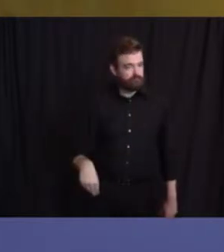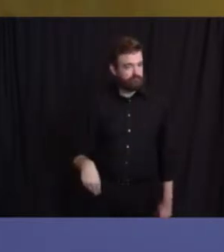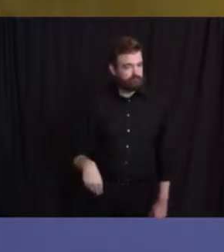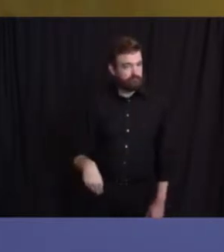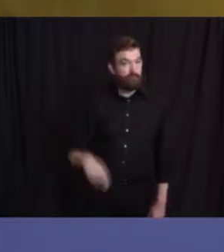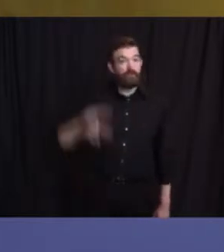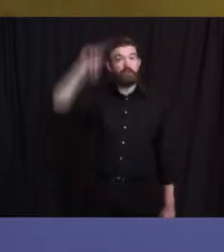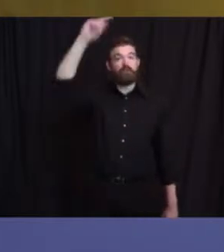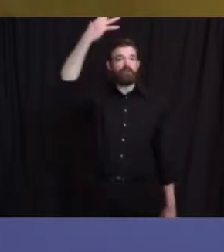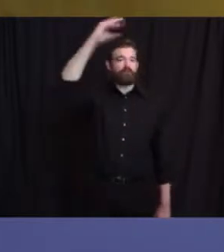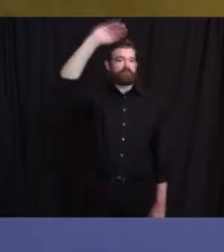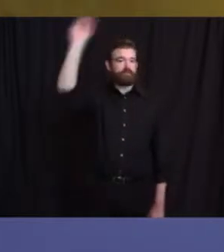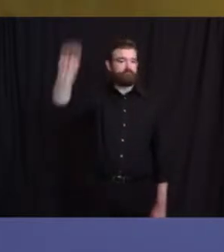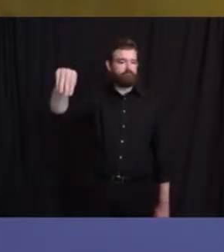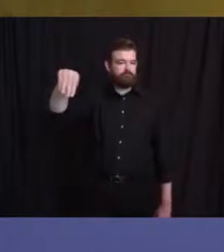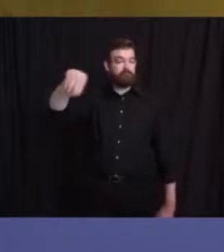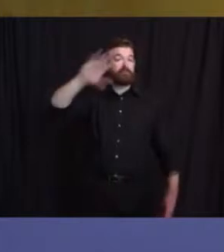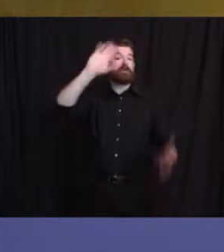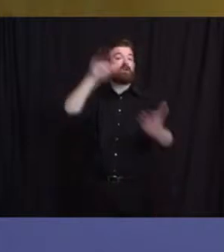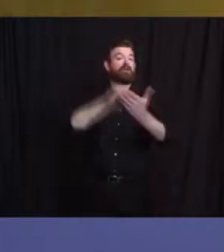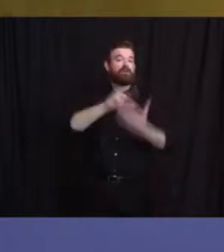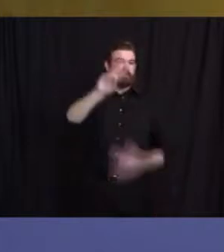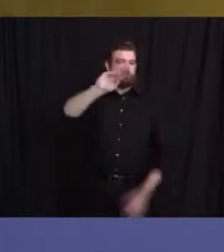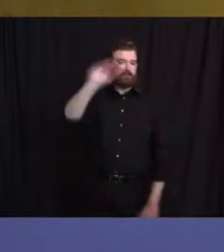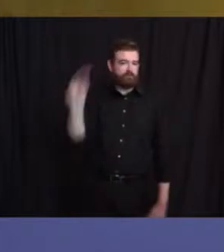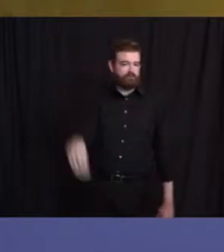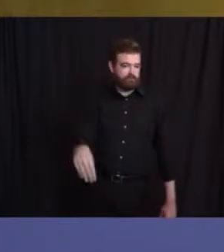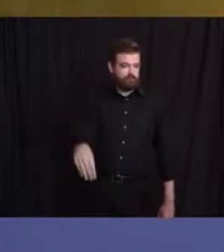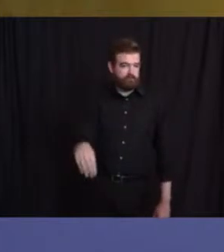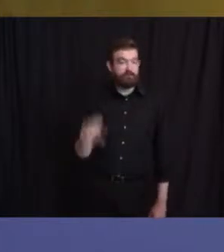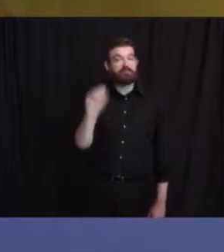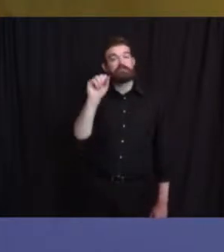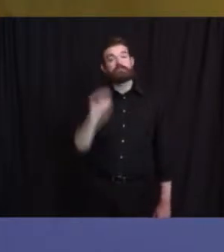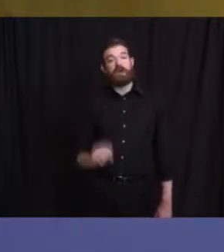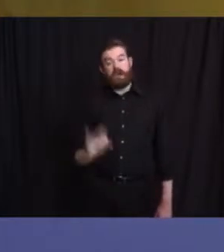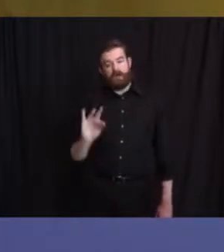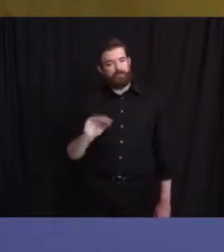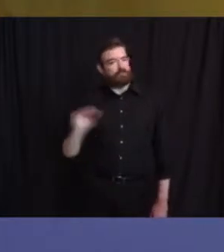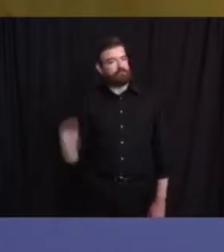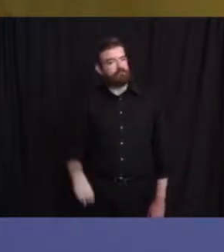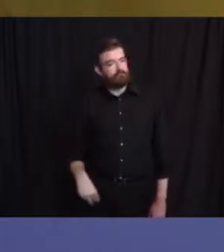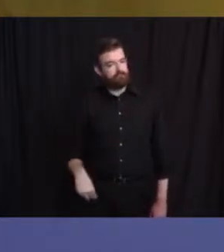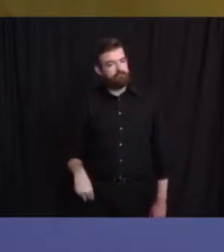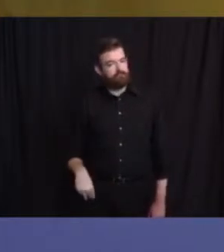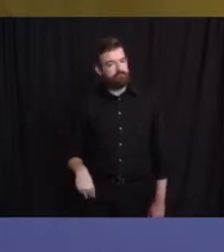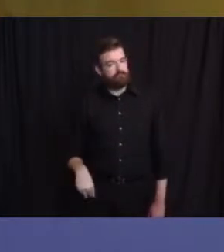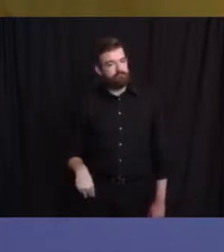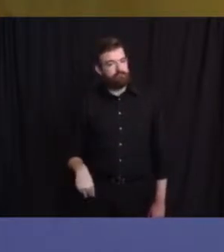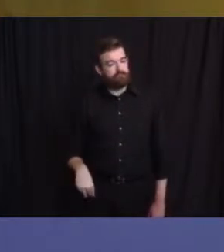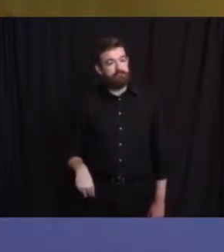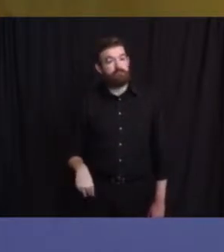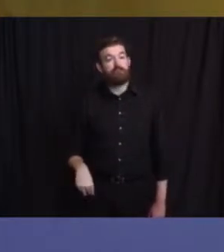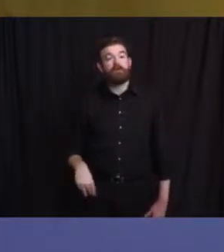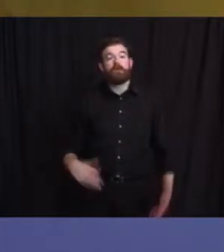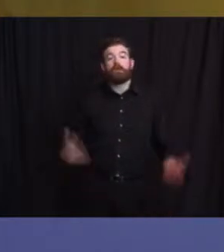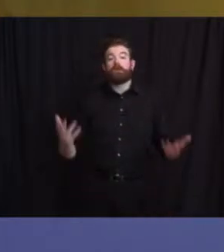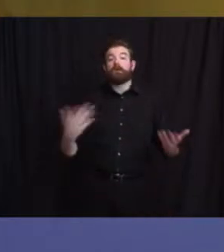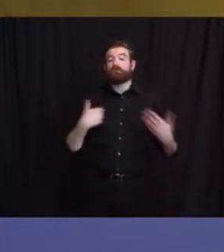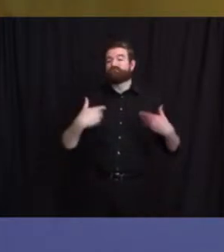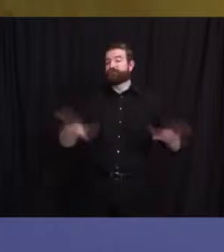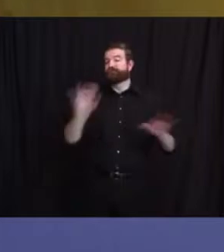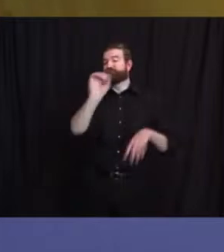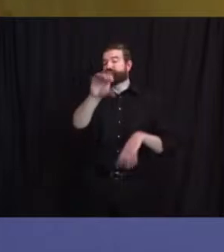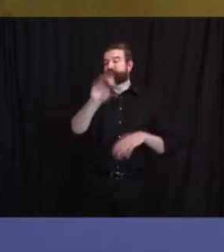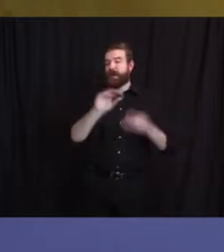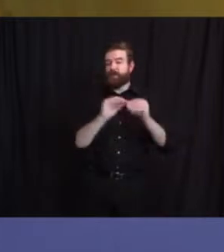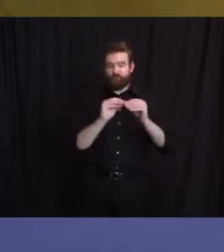5%, central 6%, and south 8%. So that concludes my daily statistical report. Stay